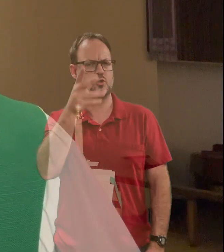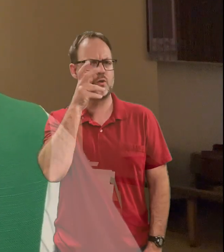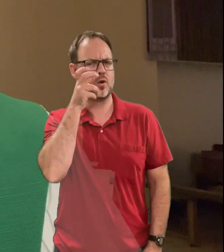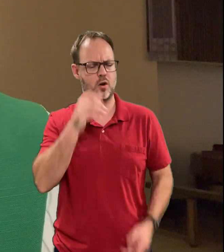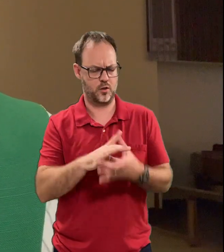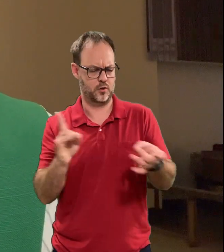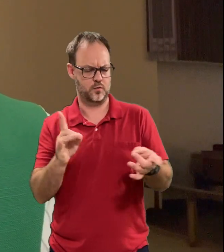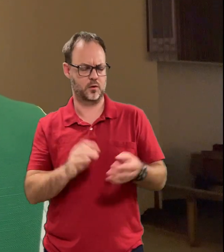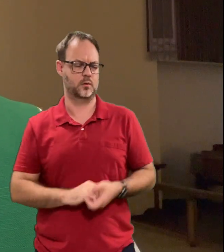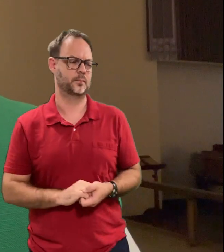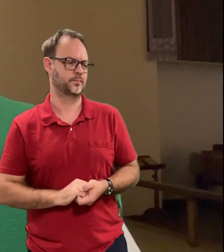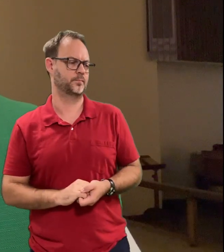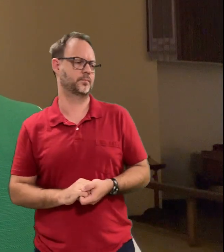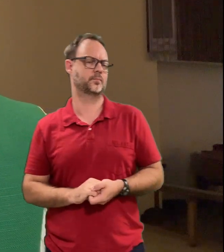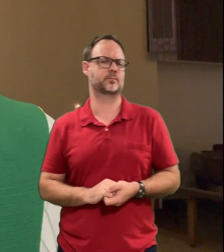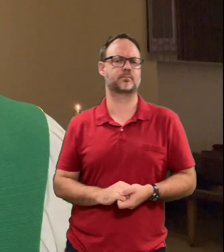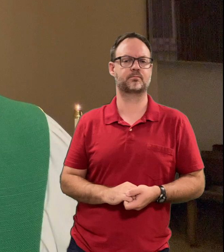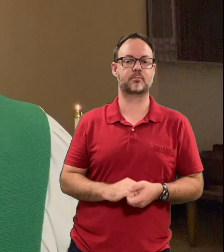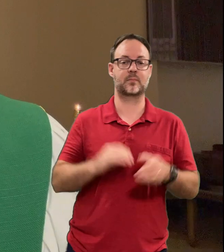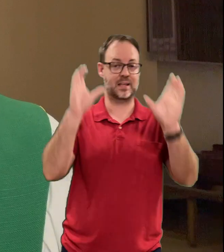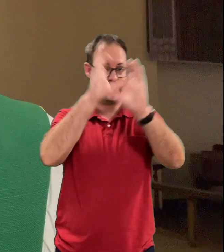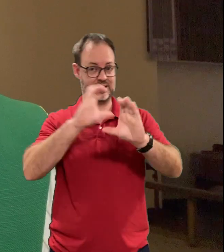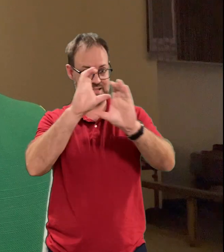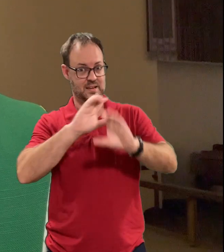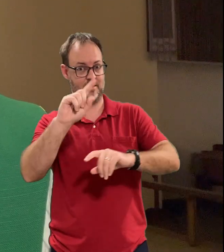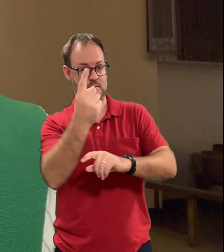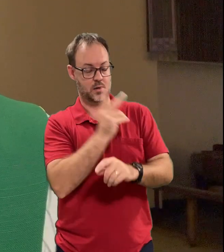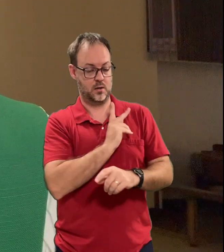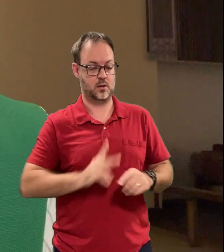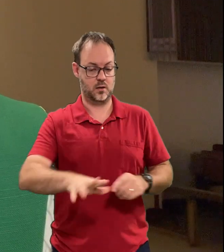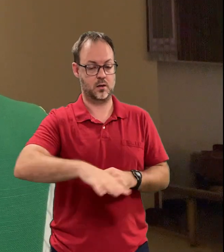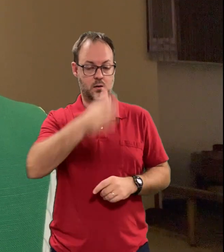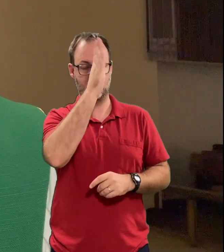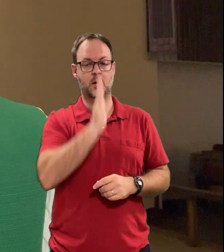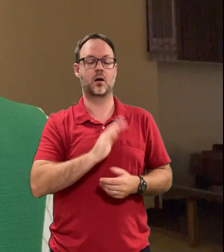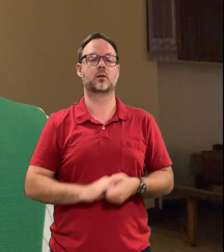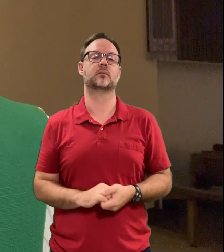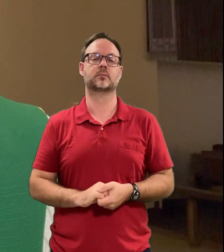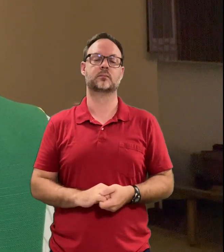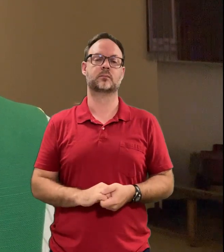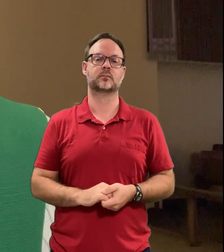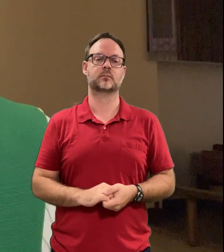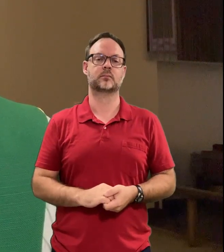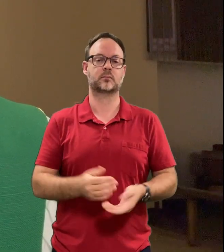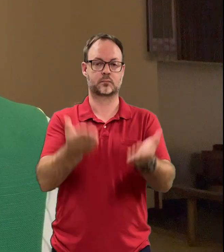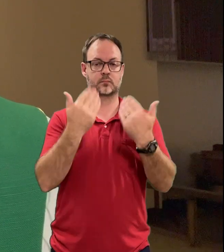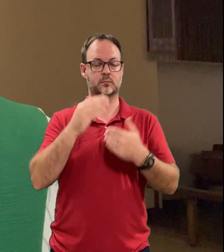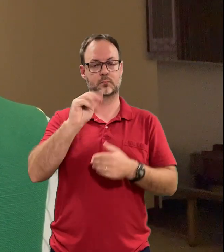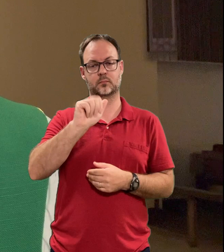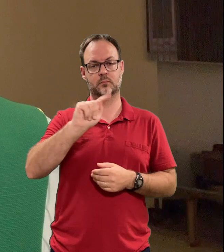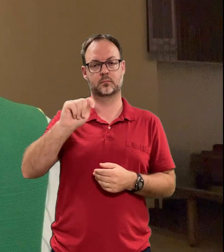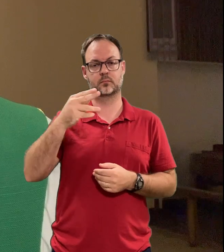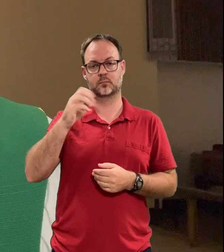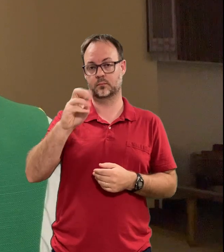I'm sure you've heard this verse before. Seek ye first the kingdom of God. It comes from